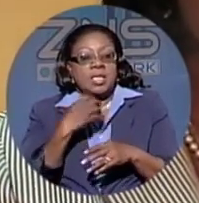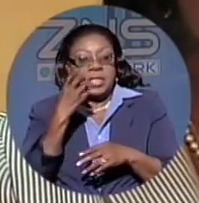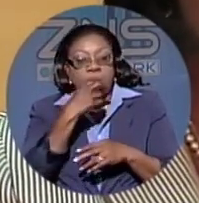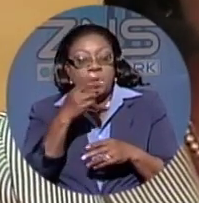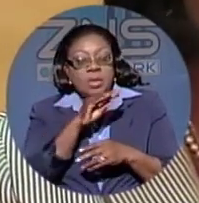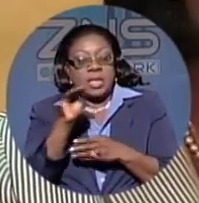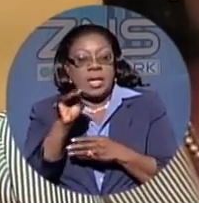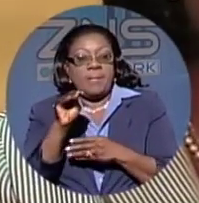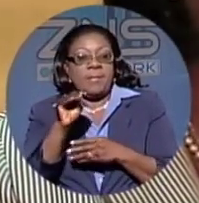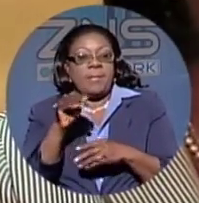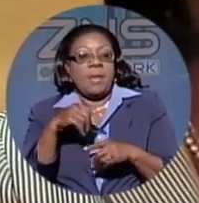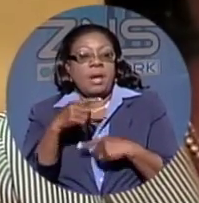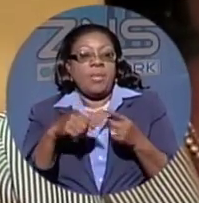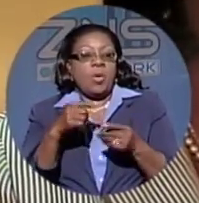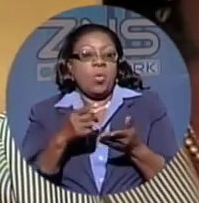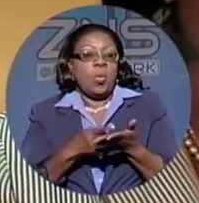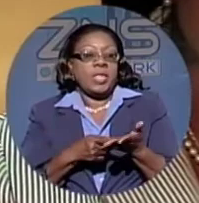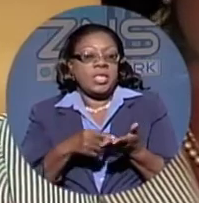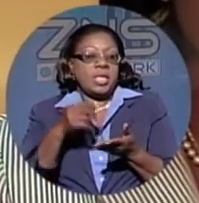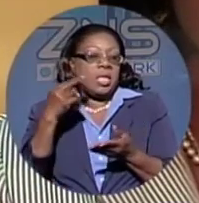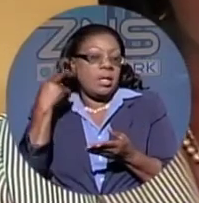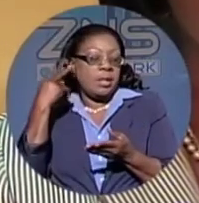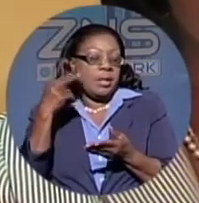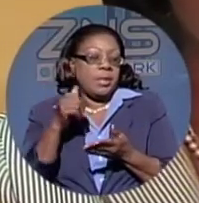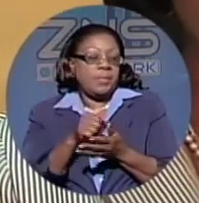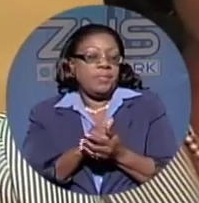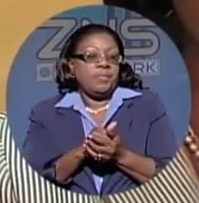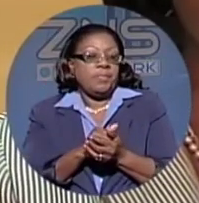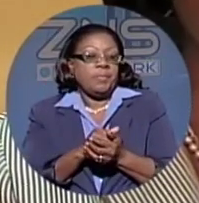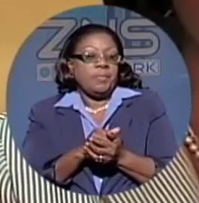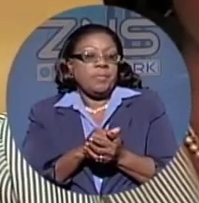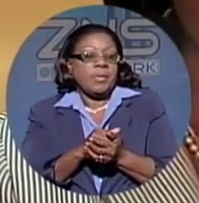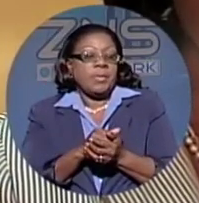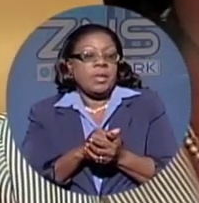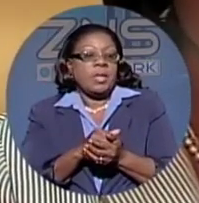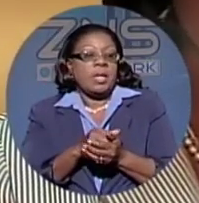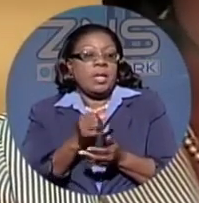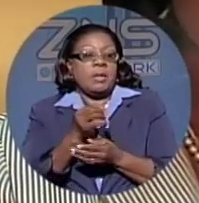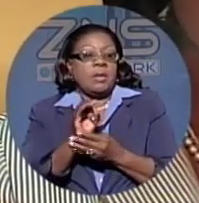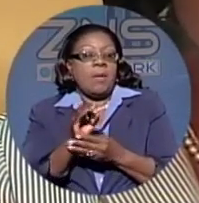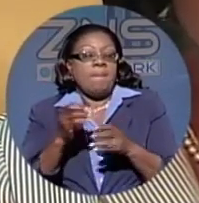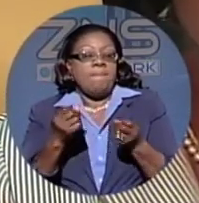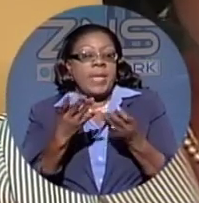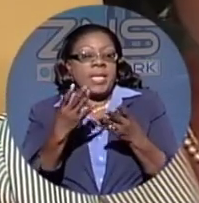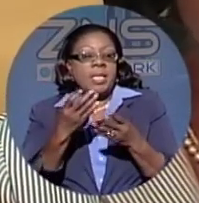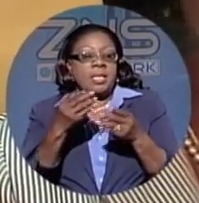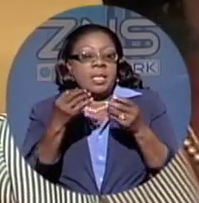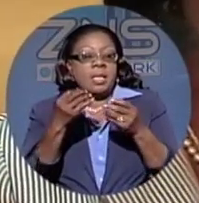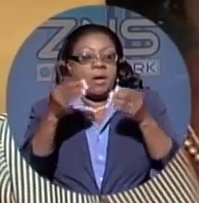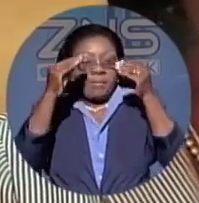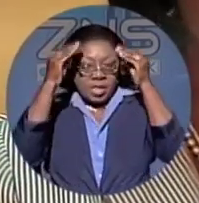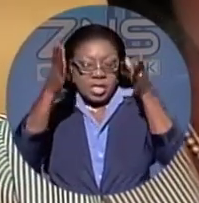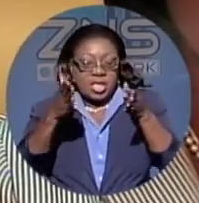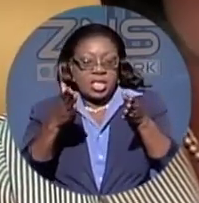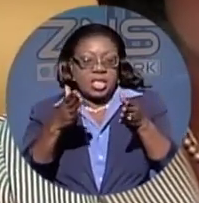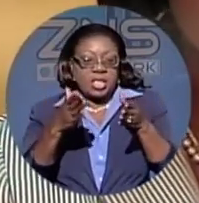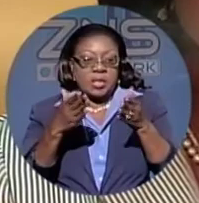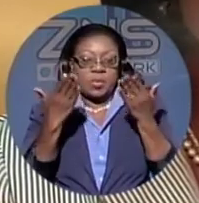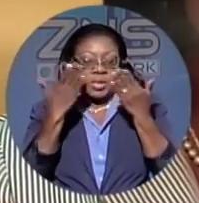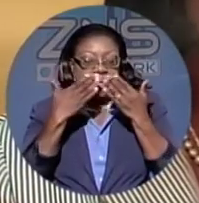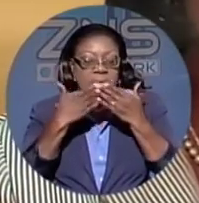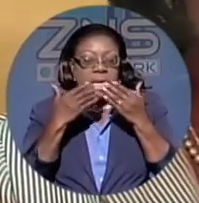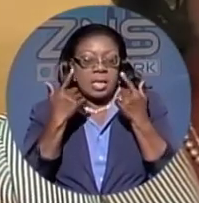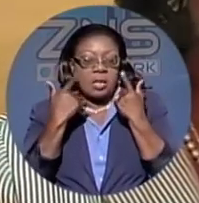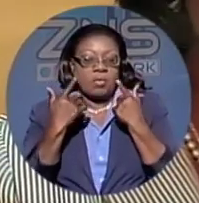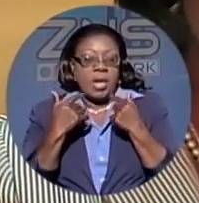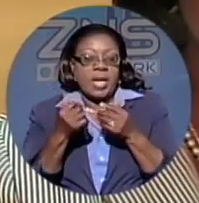them regarding what I had heard at that time. And of course, many of them were distressed. Many of them were